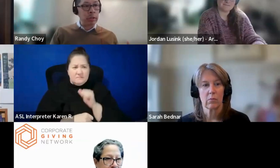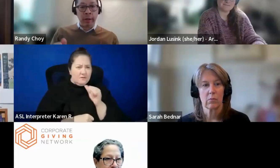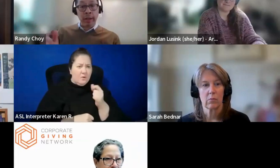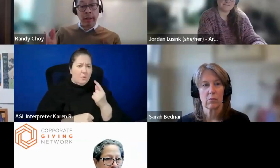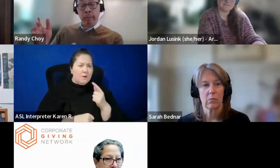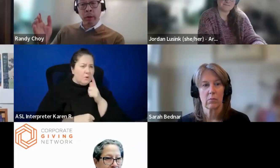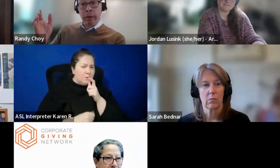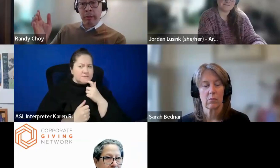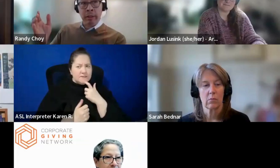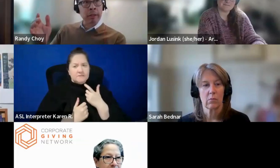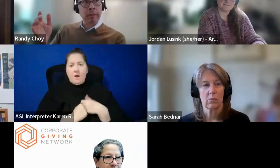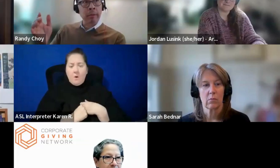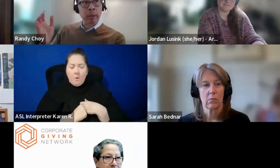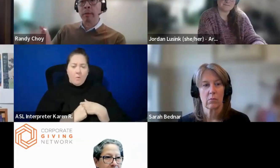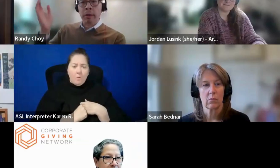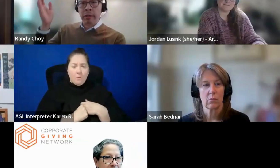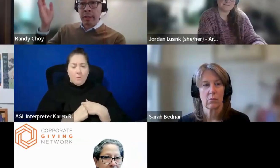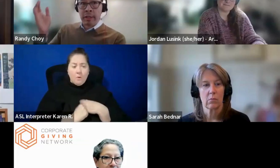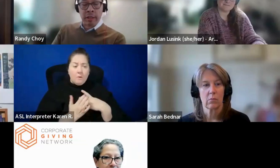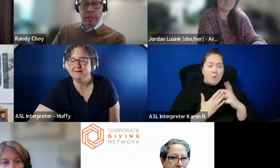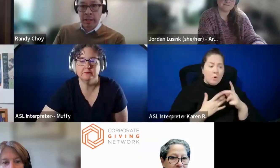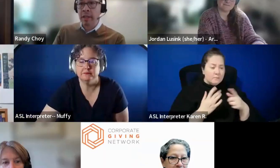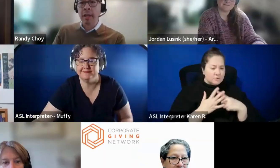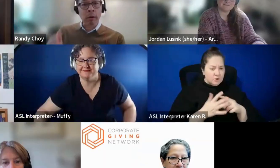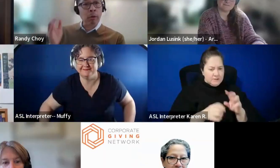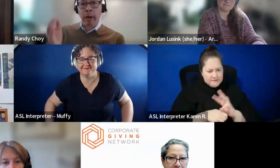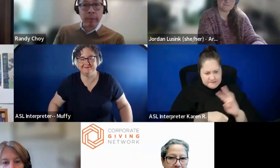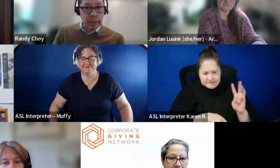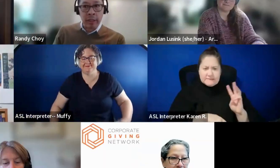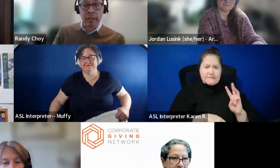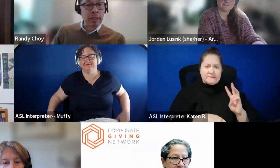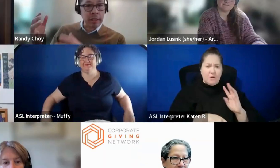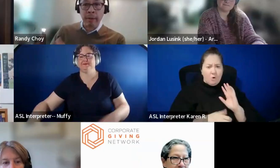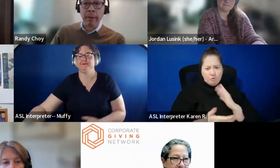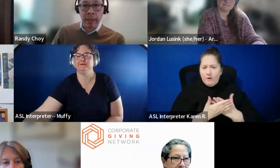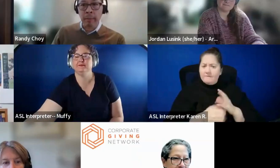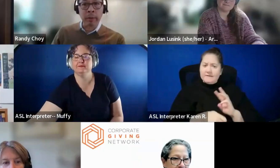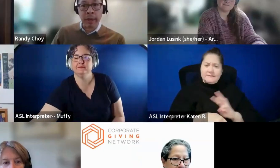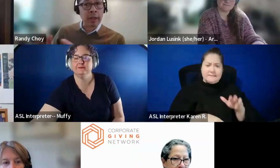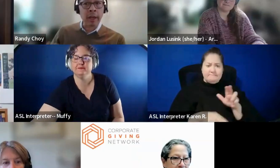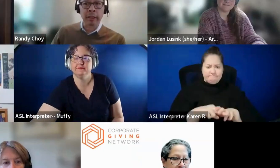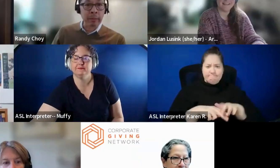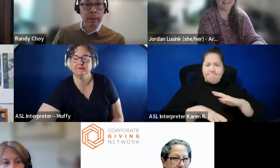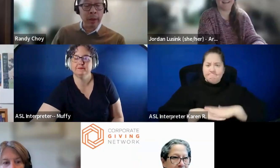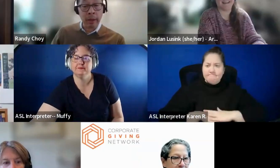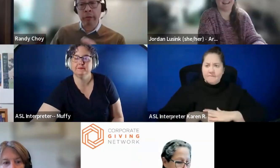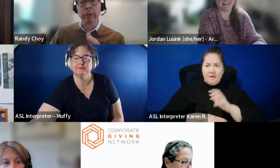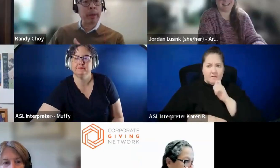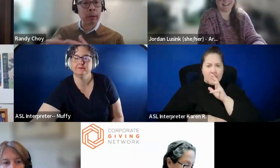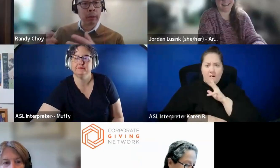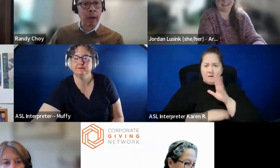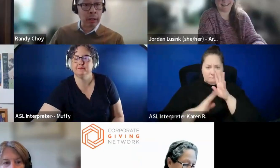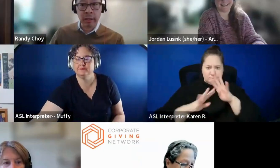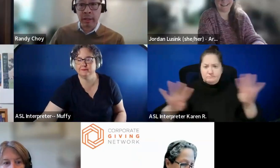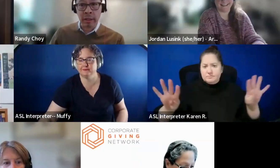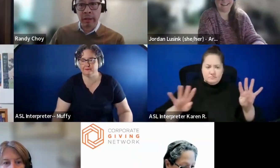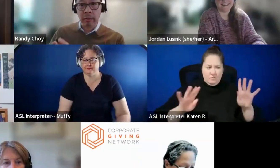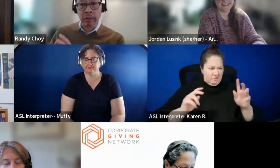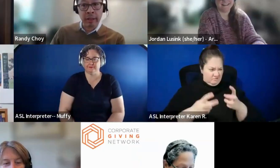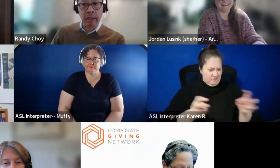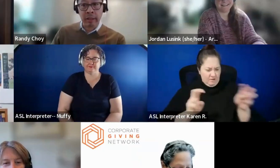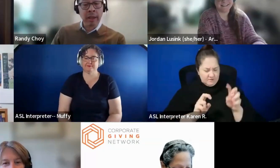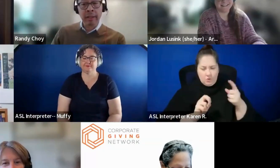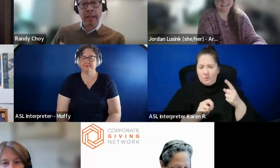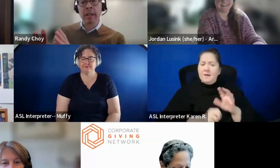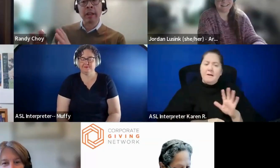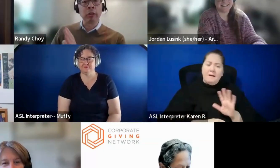those who just okay the program starts at 6. I will arrive at 6 and sit at my table and not talk to anybody other than my own colleagues. I